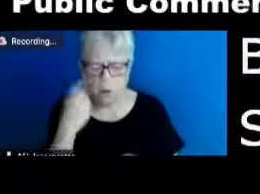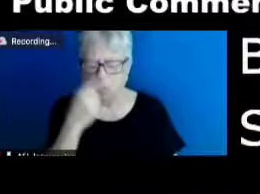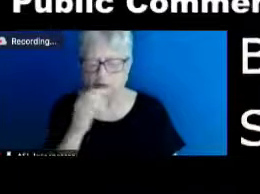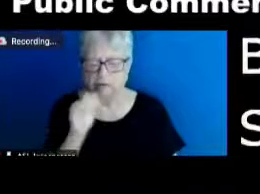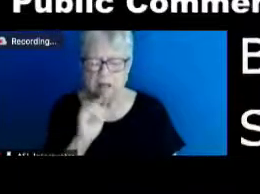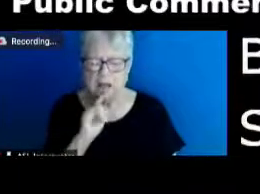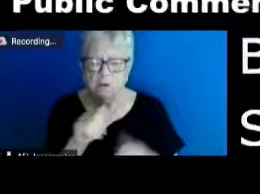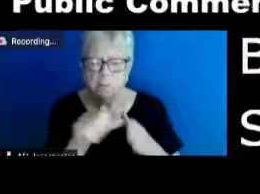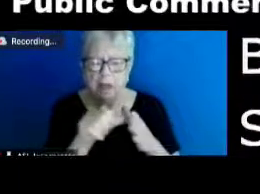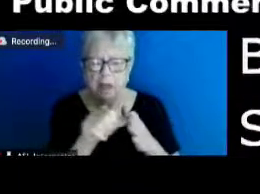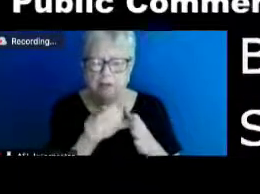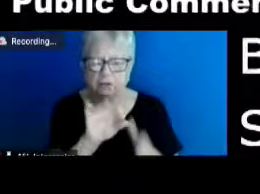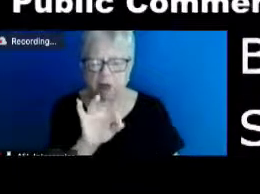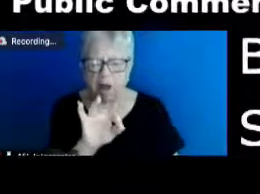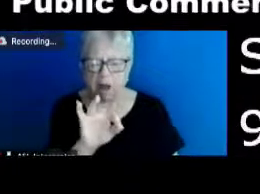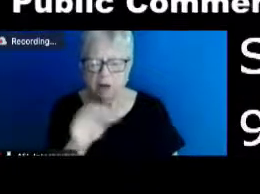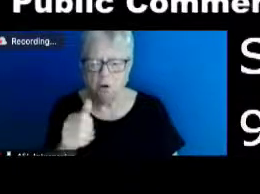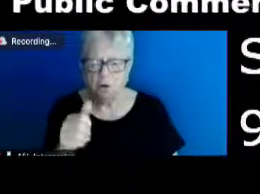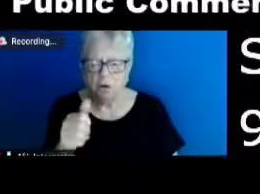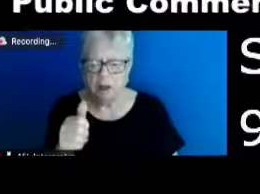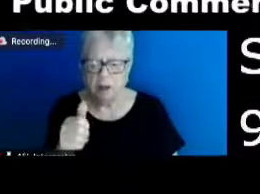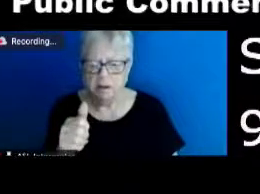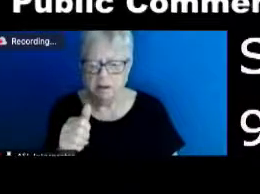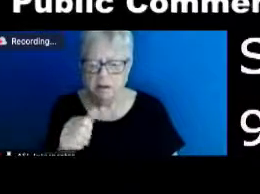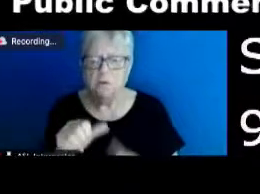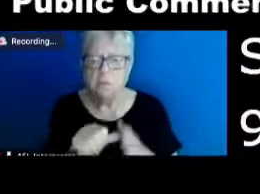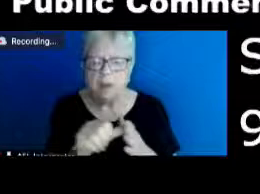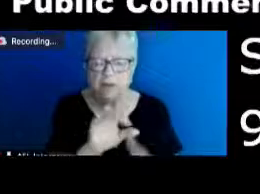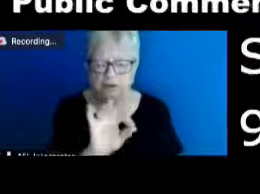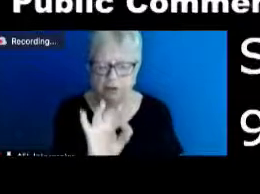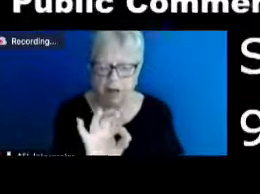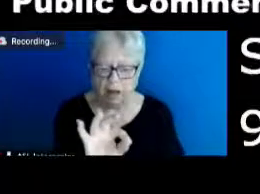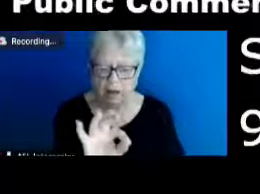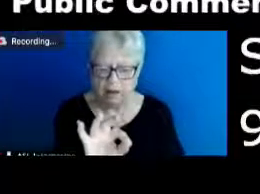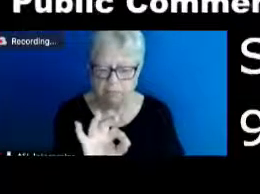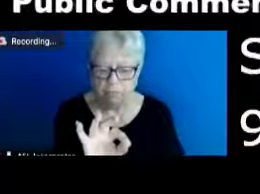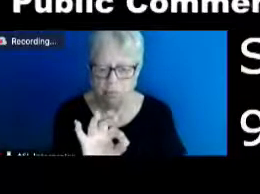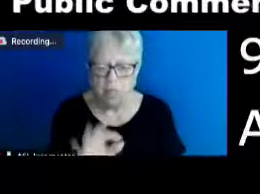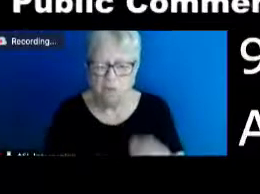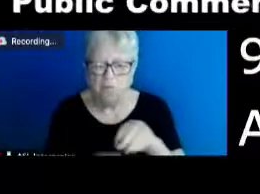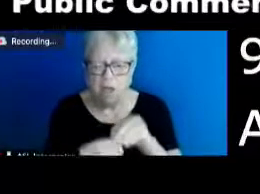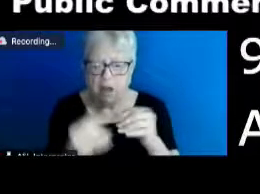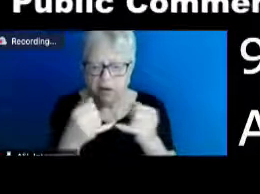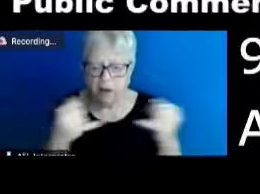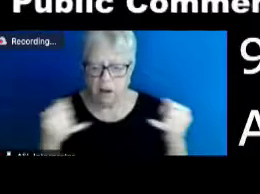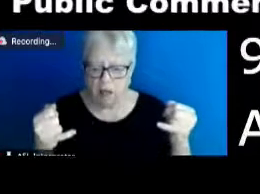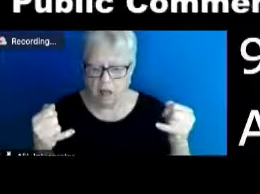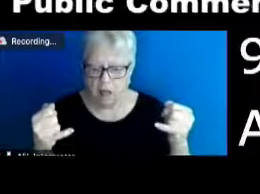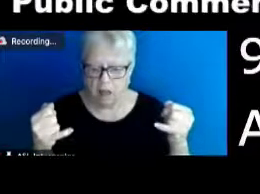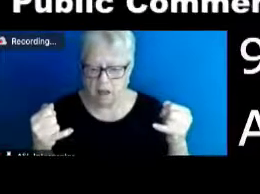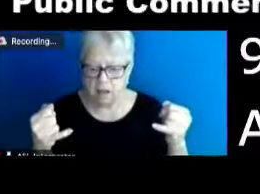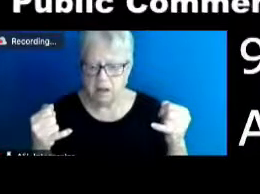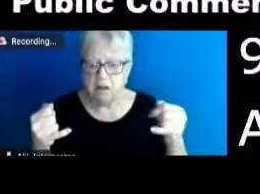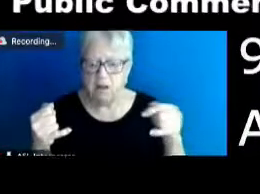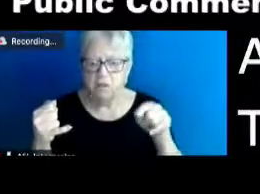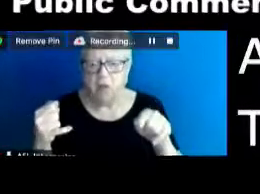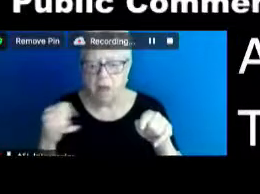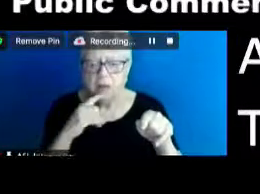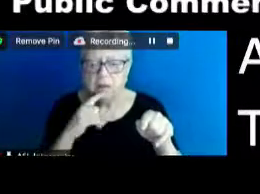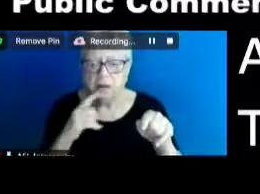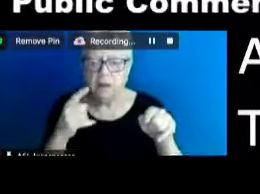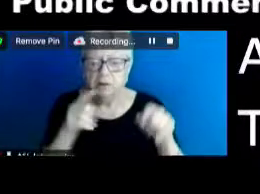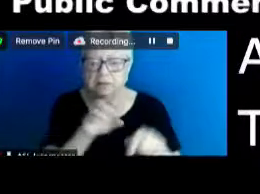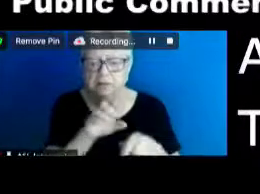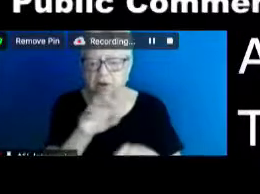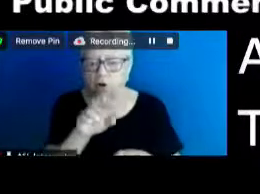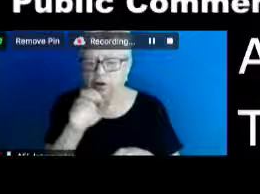Let me see, not page 9. They've added a line, notwithstanding the terms of this section, CRC agrees to